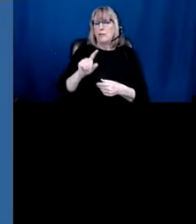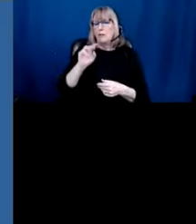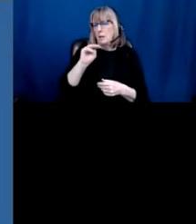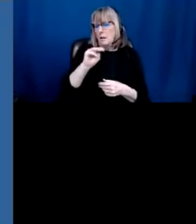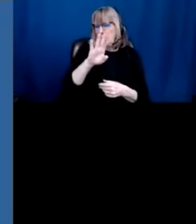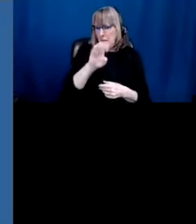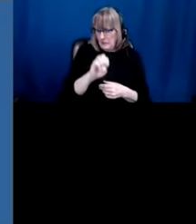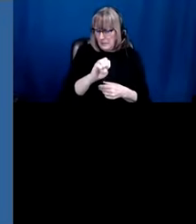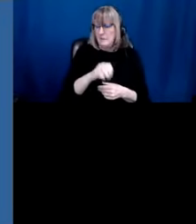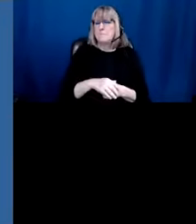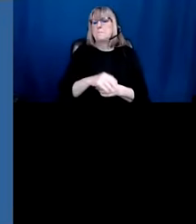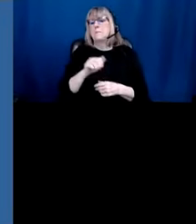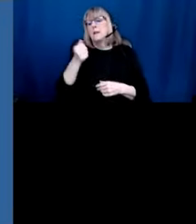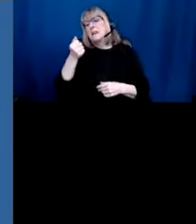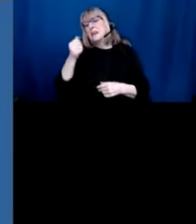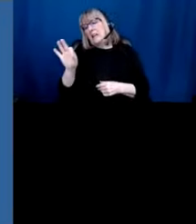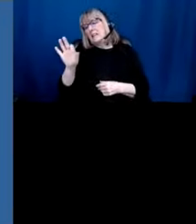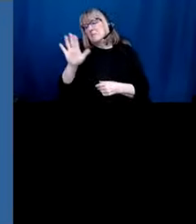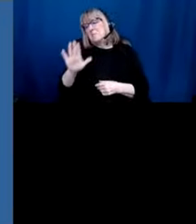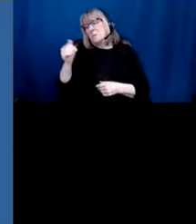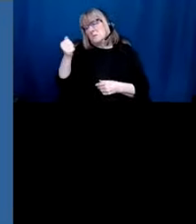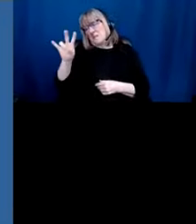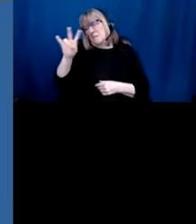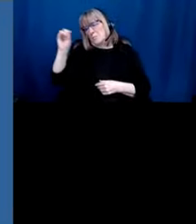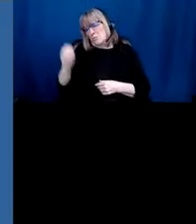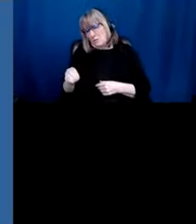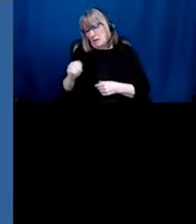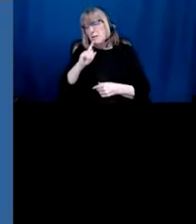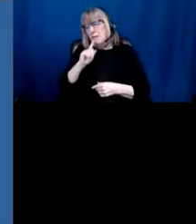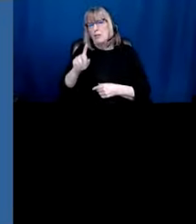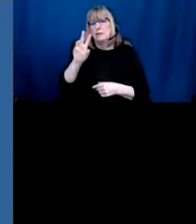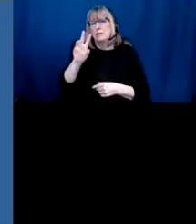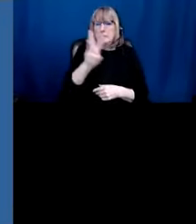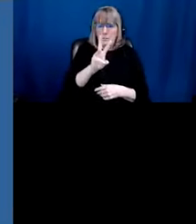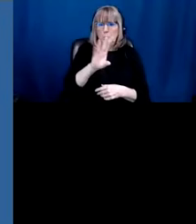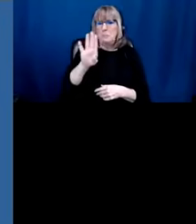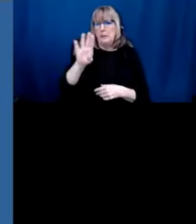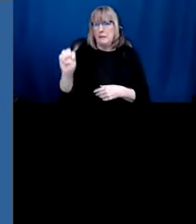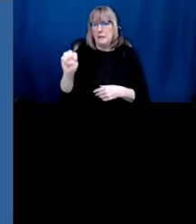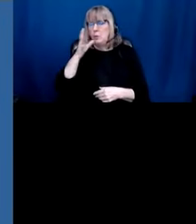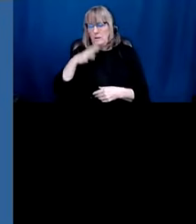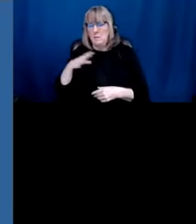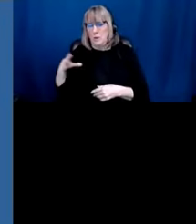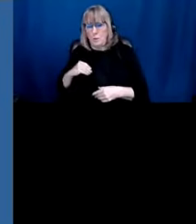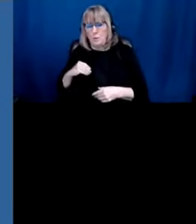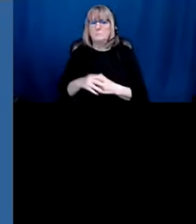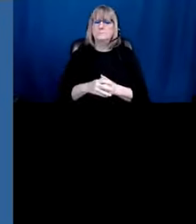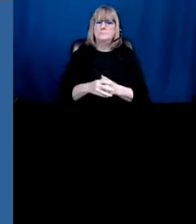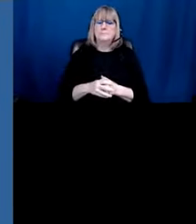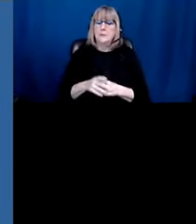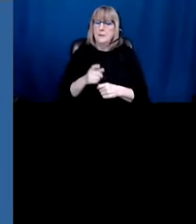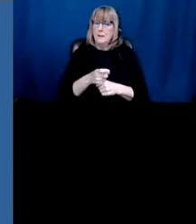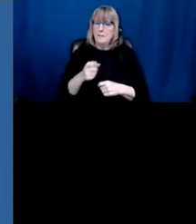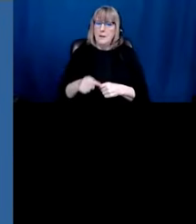and 19 or approximately 17% were WBE. And of the